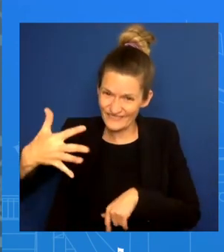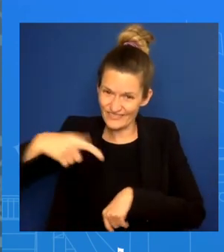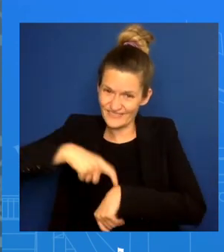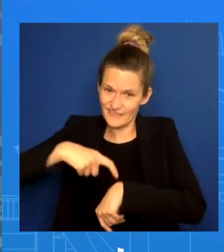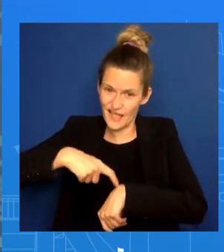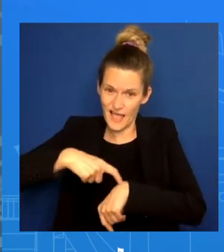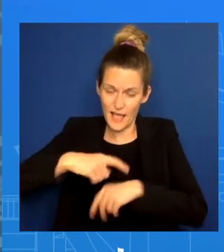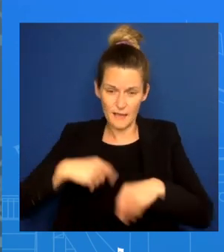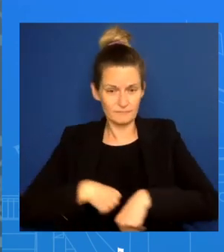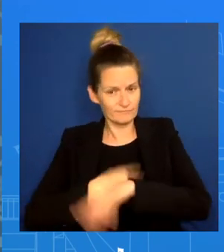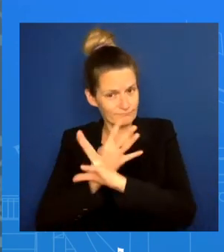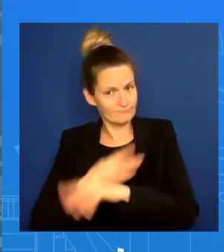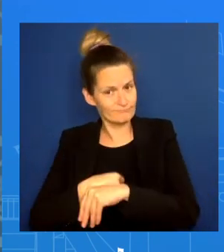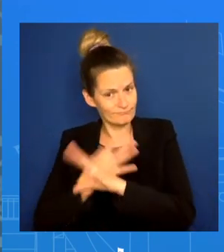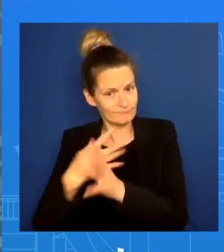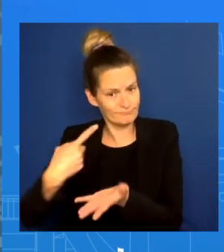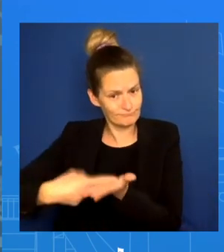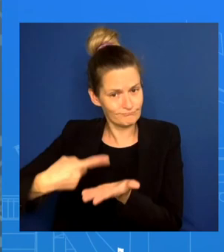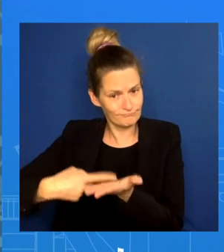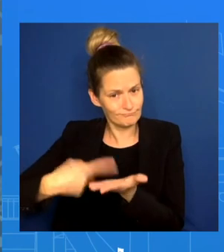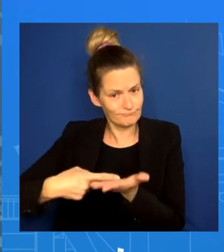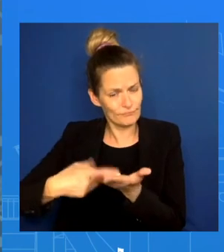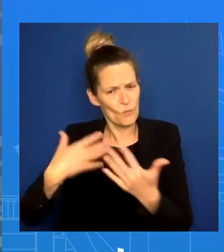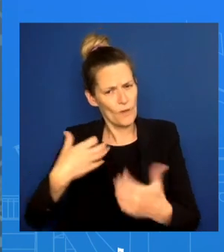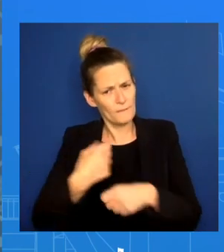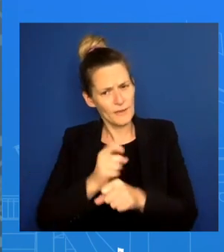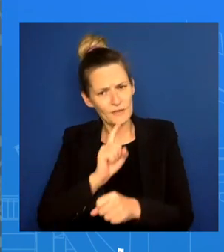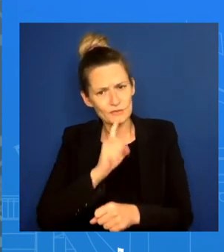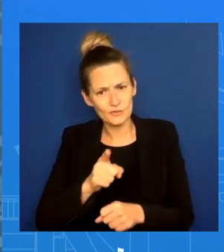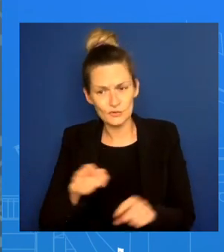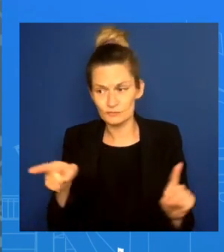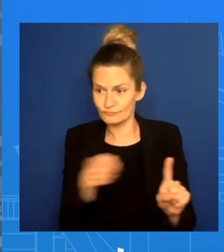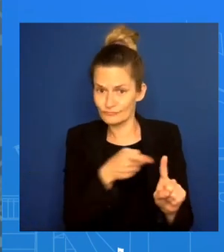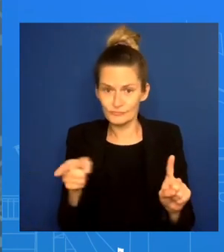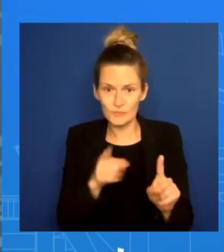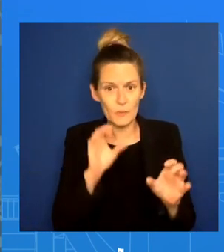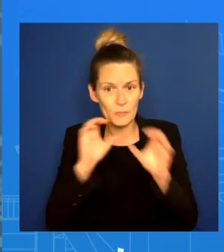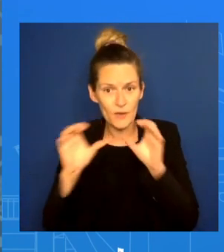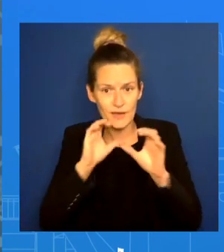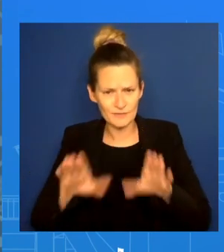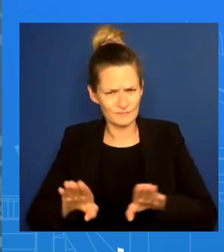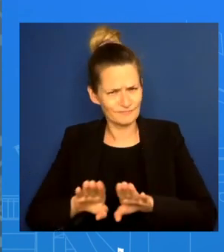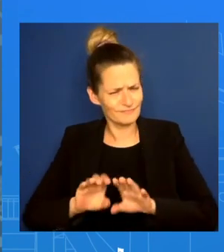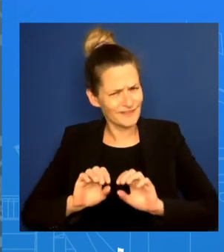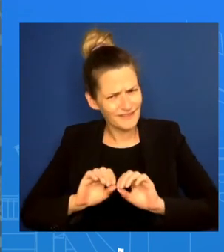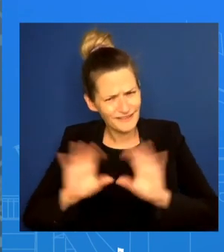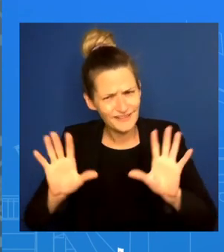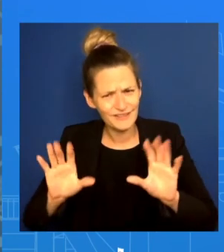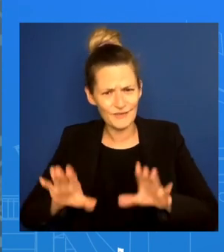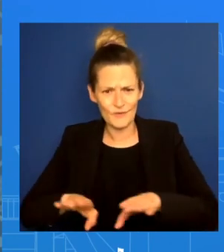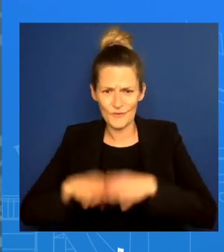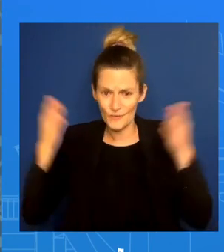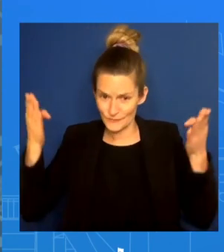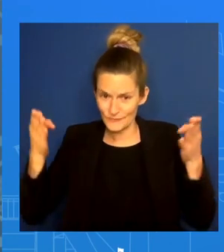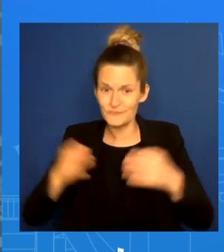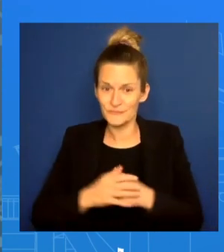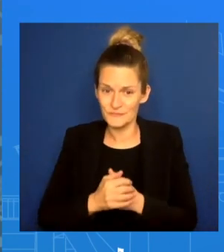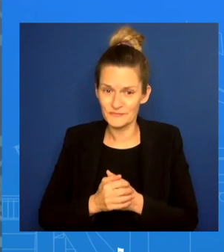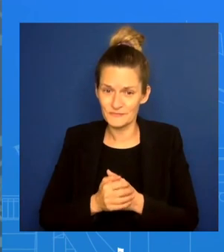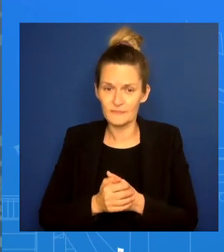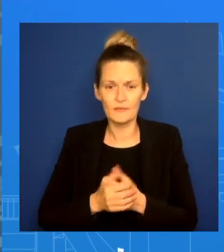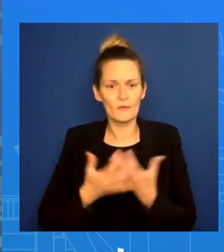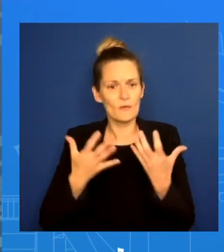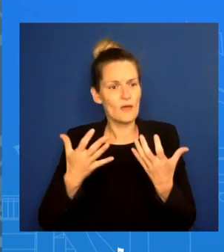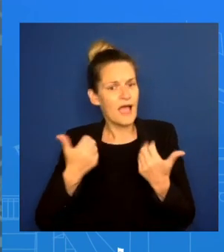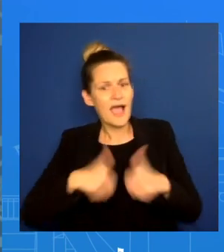because they need to. There's issues where we can cooperate with China on, and then there's issues where, obviously, there's friction and tension. All of